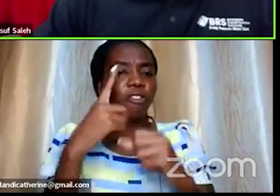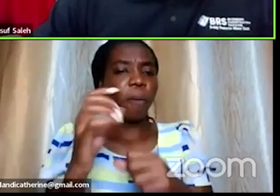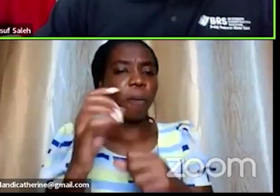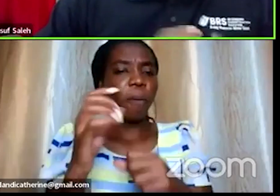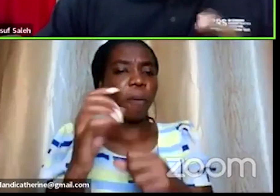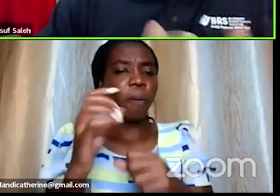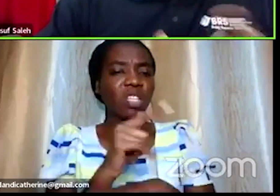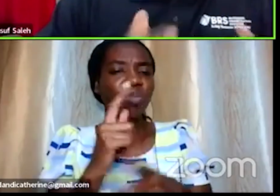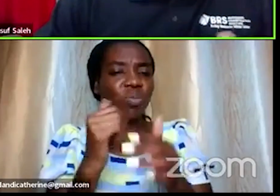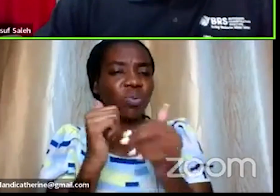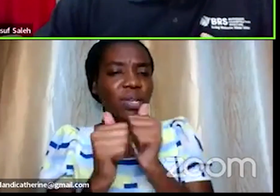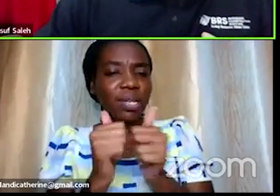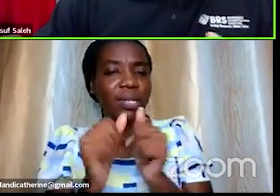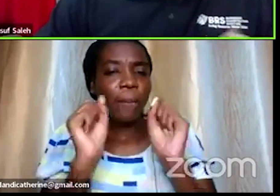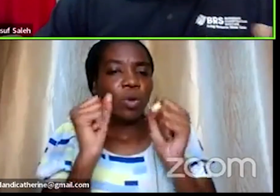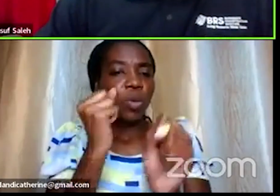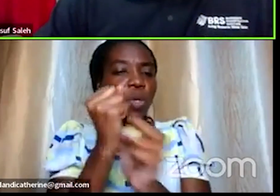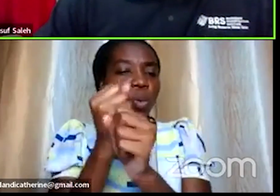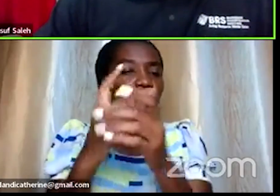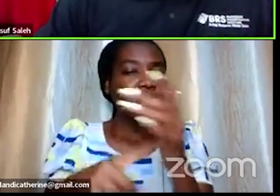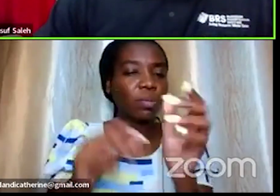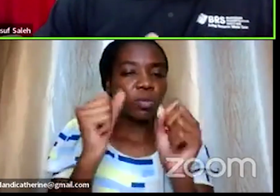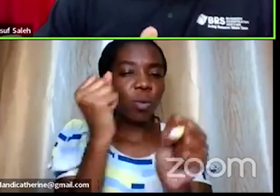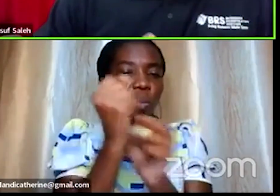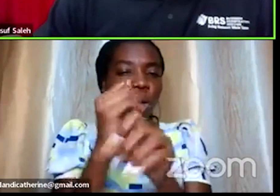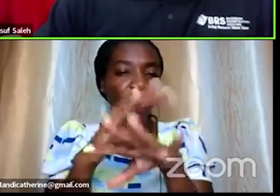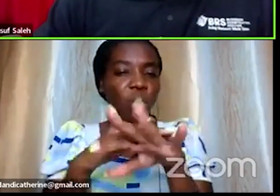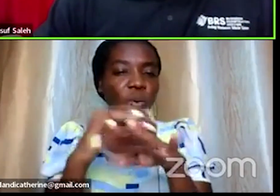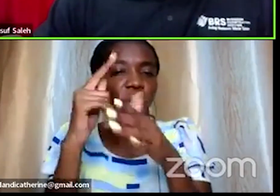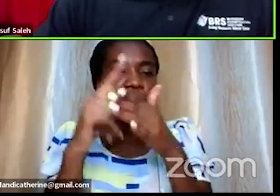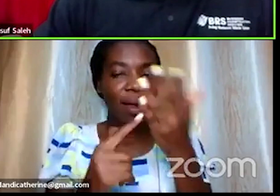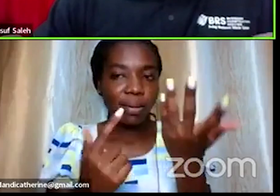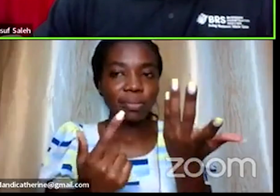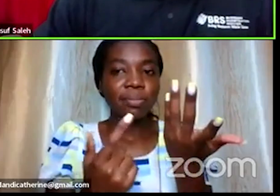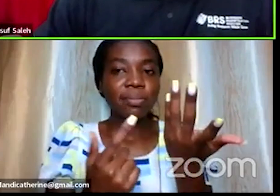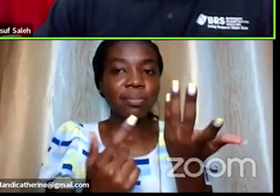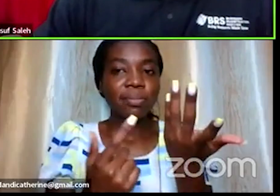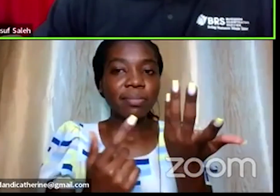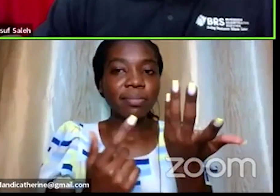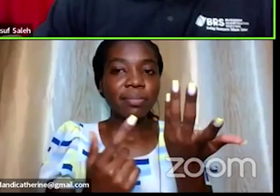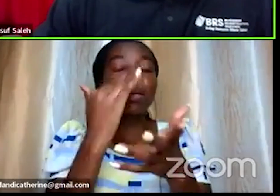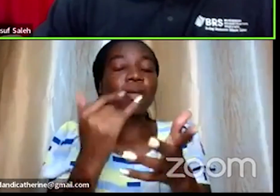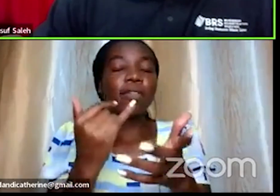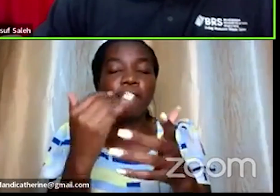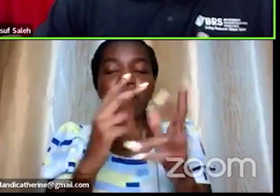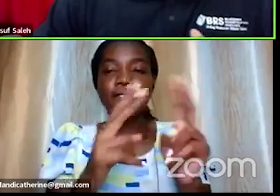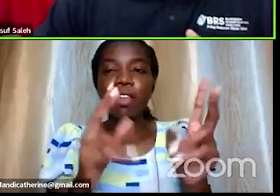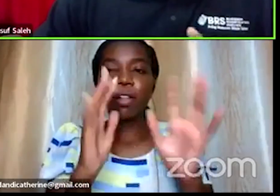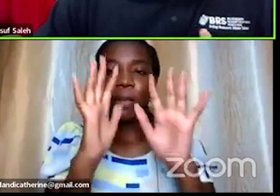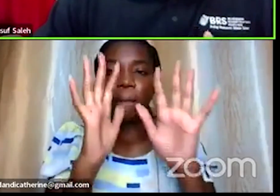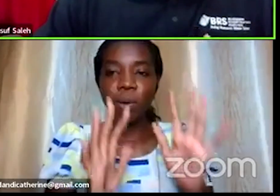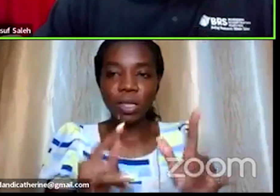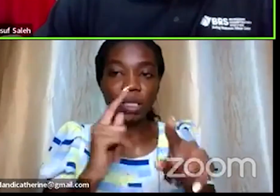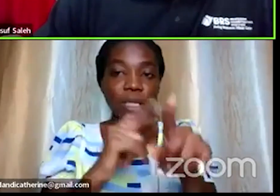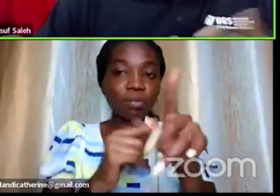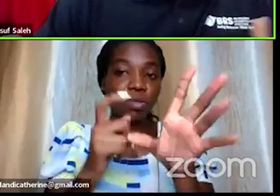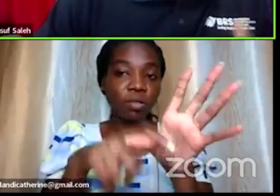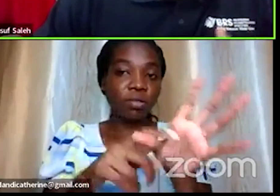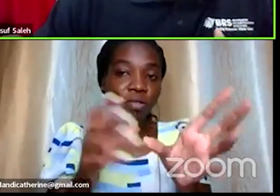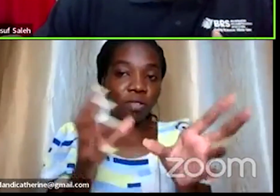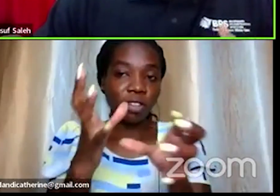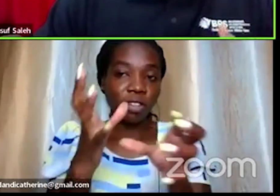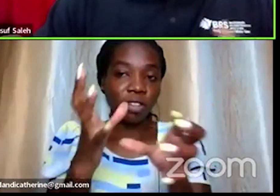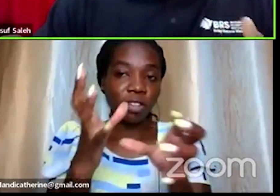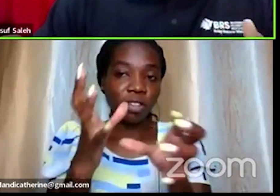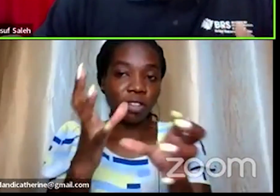what is it that we can work on. And that's why it's important when you join an organization to be